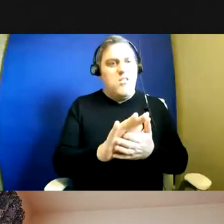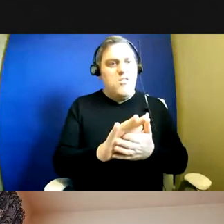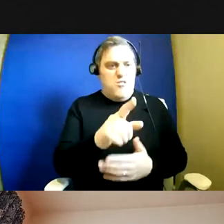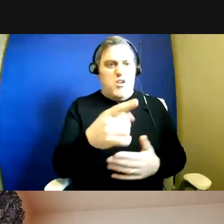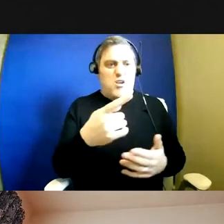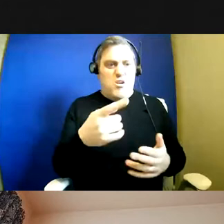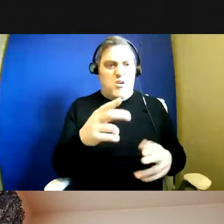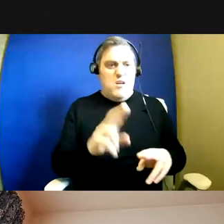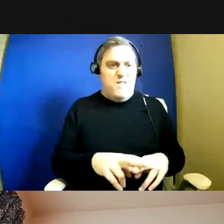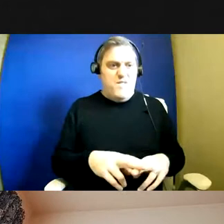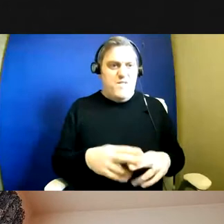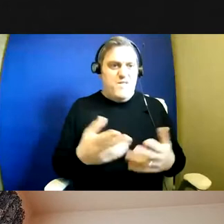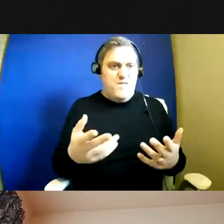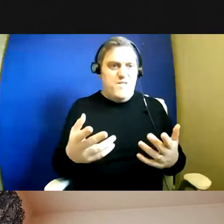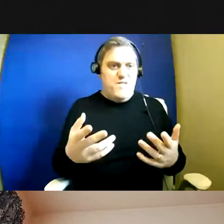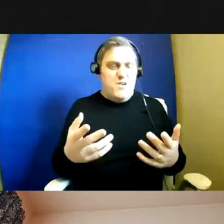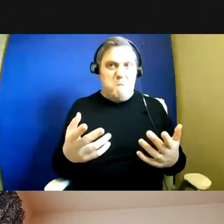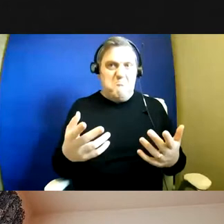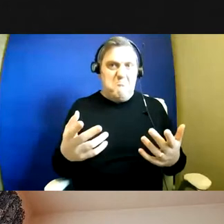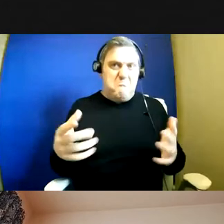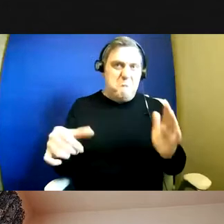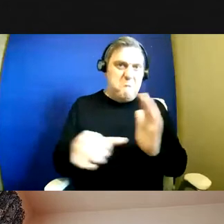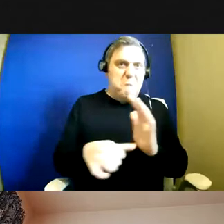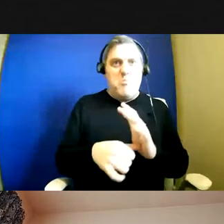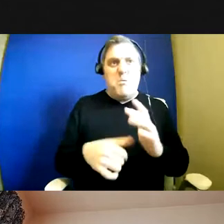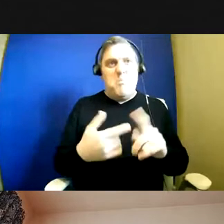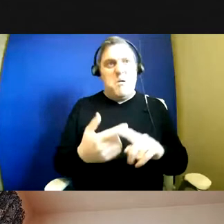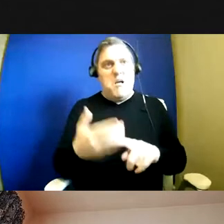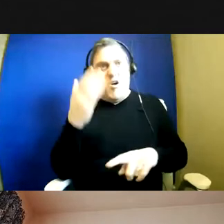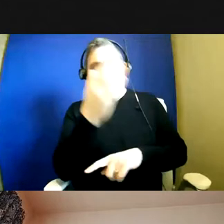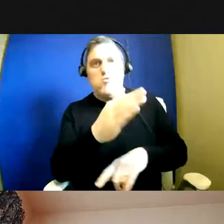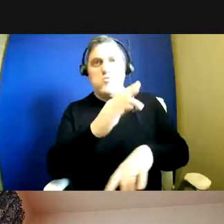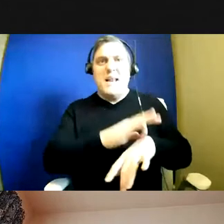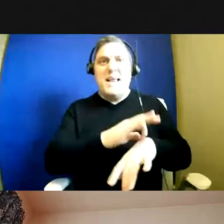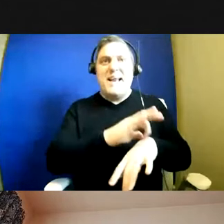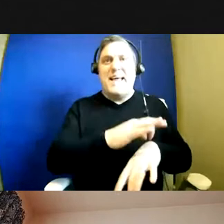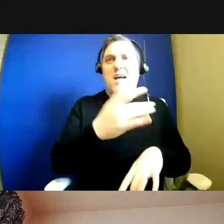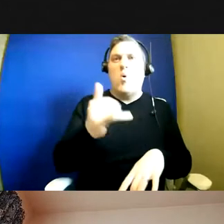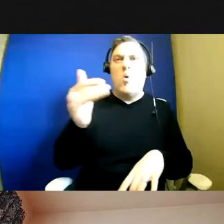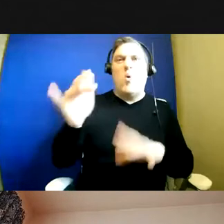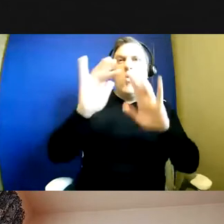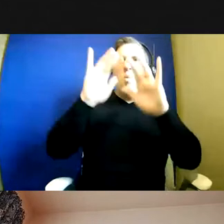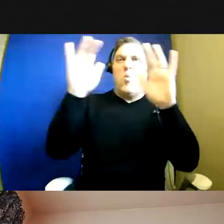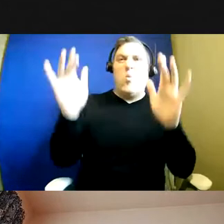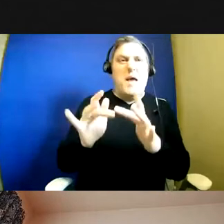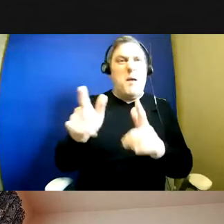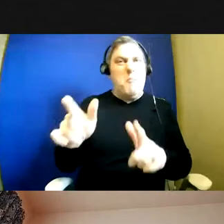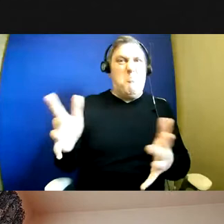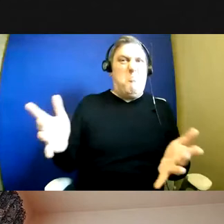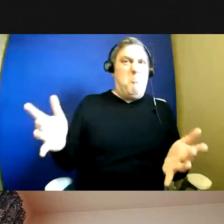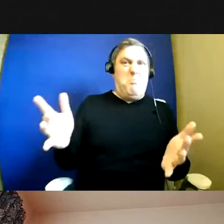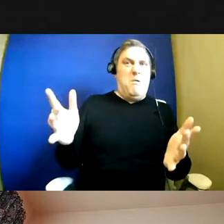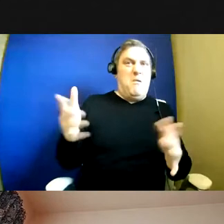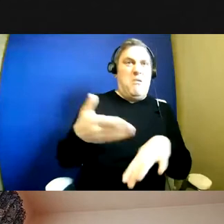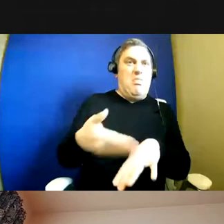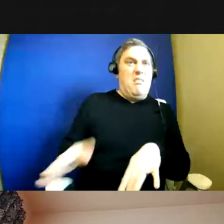know, if you've got mobility issues about the clinic and accessing the website in terms of digital